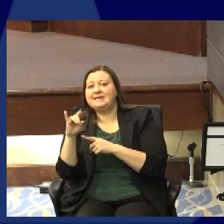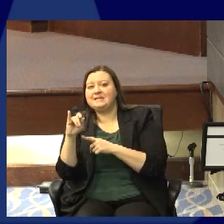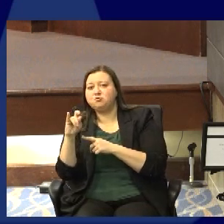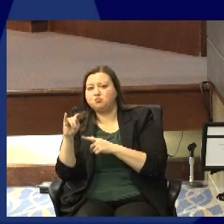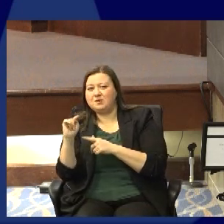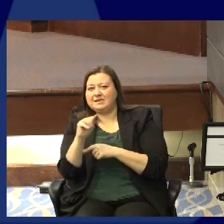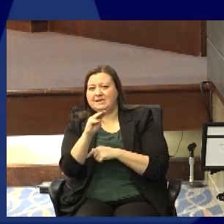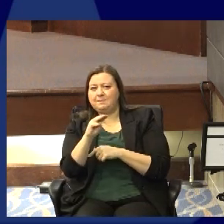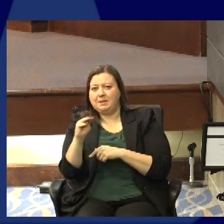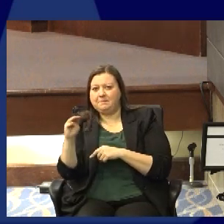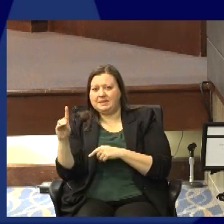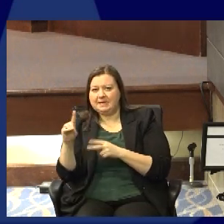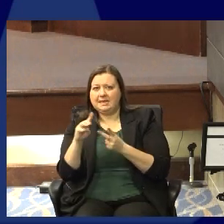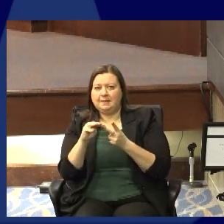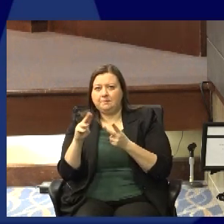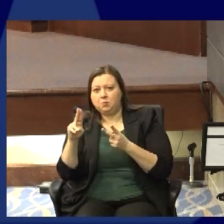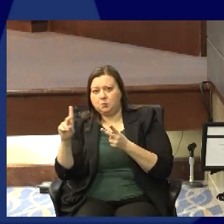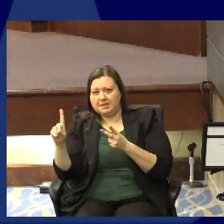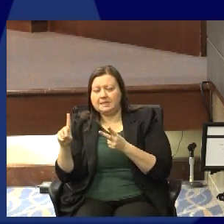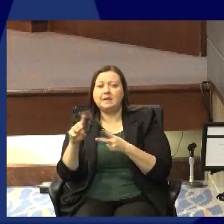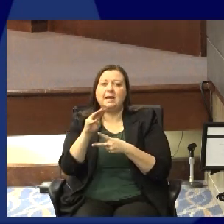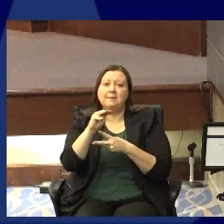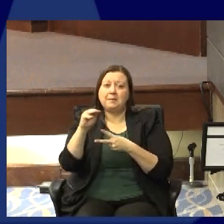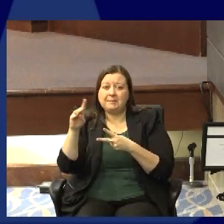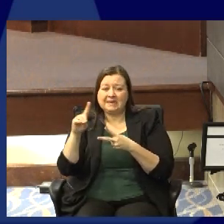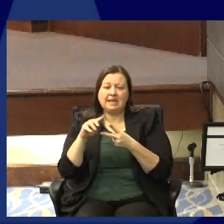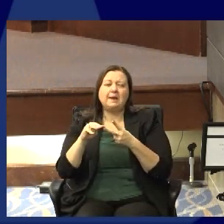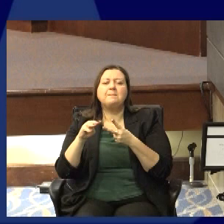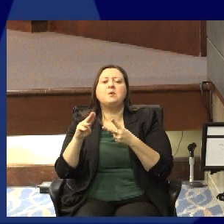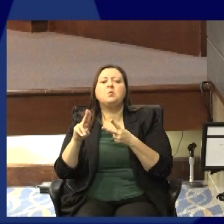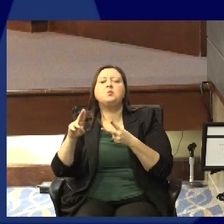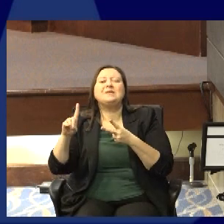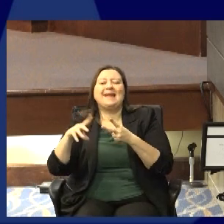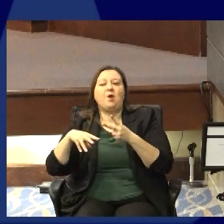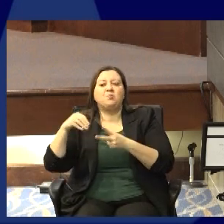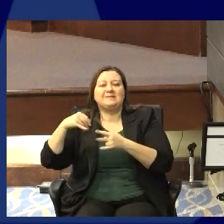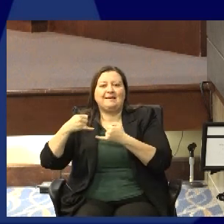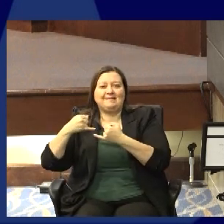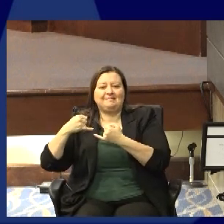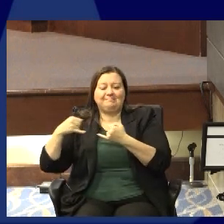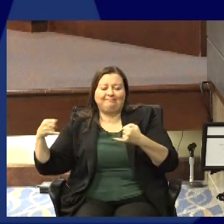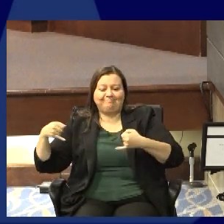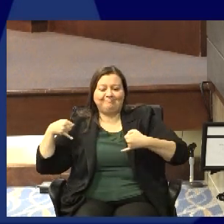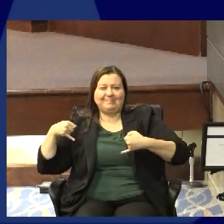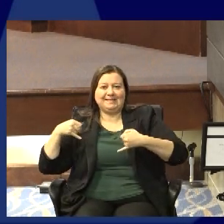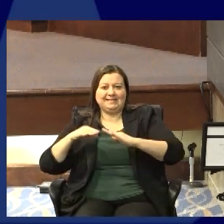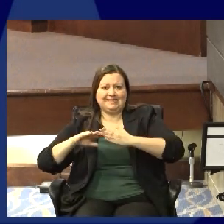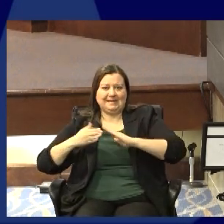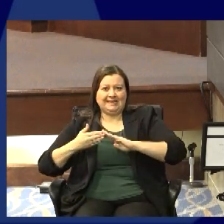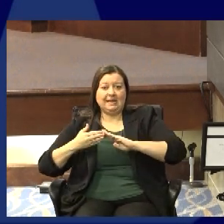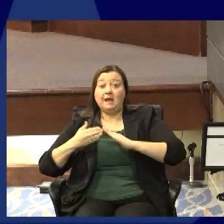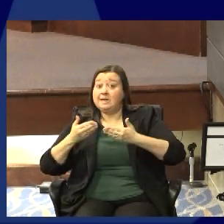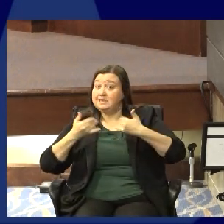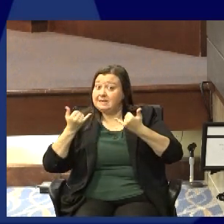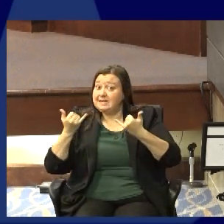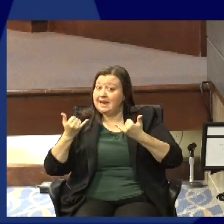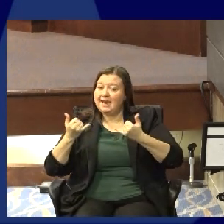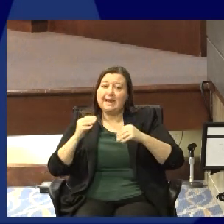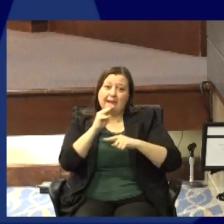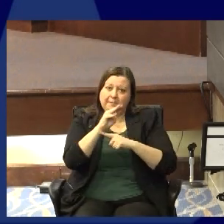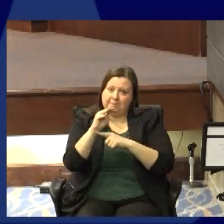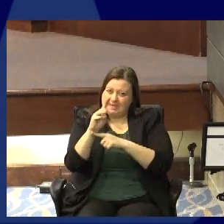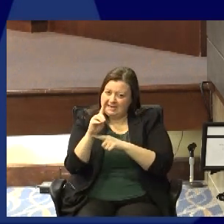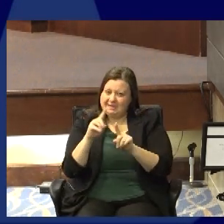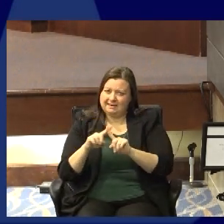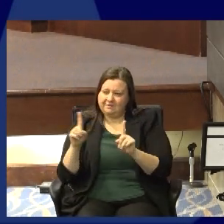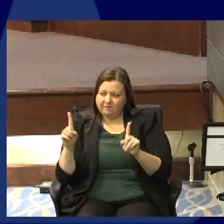and MMDs. MUDs are located outside the city limits. What's proposed today is not a MUD, it's a municipal management district, which